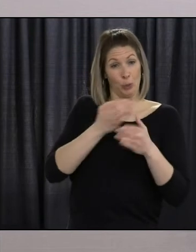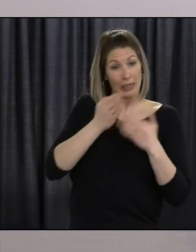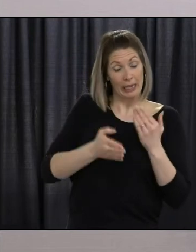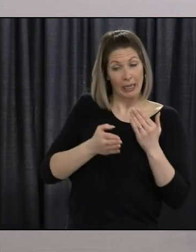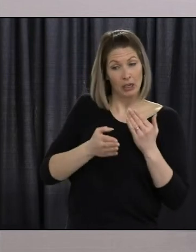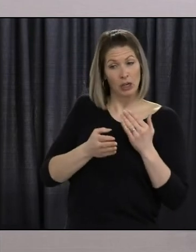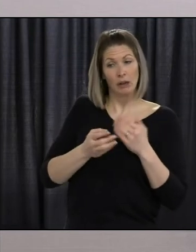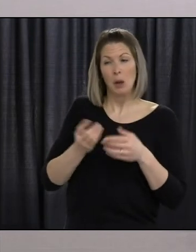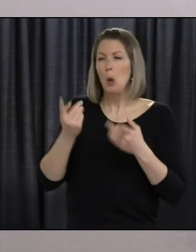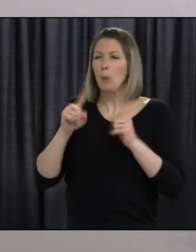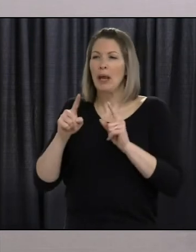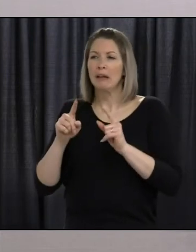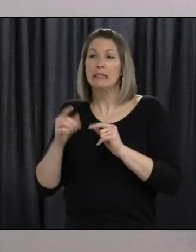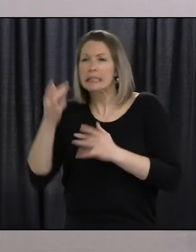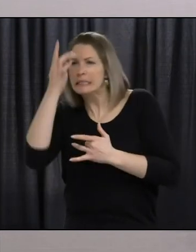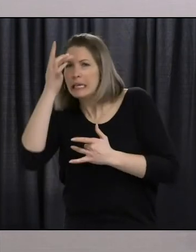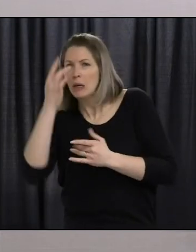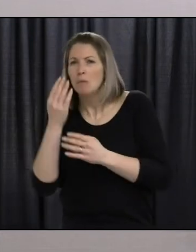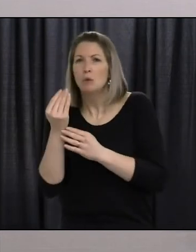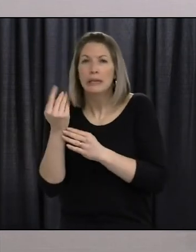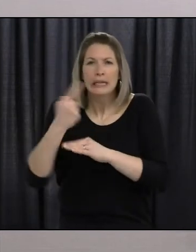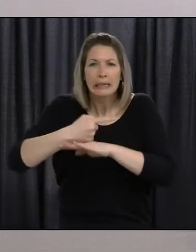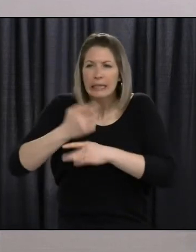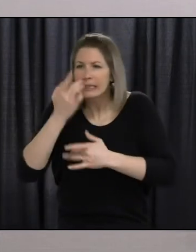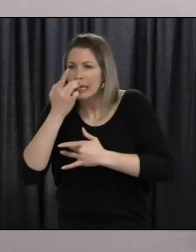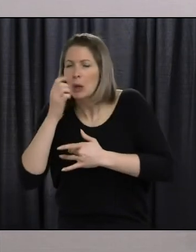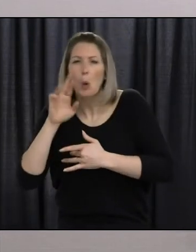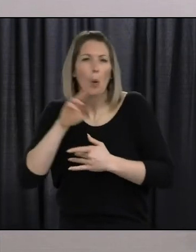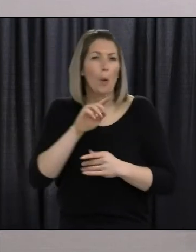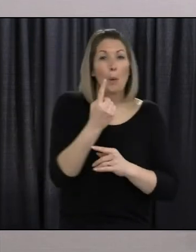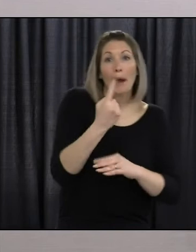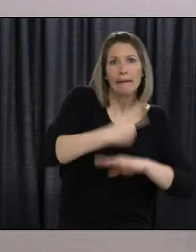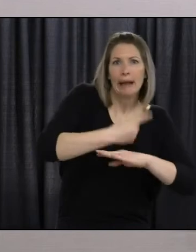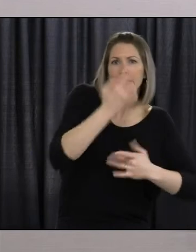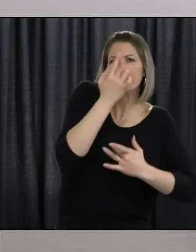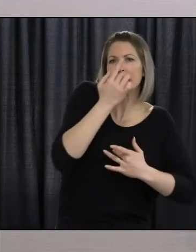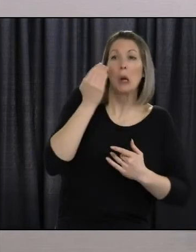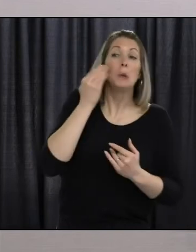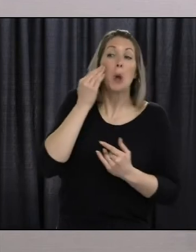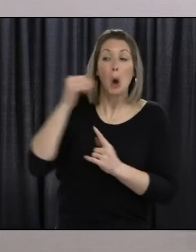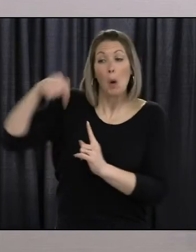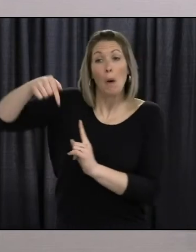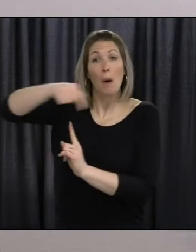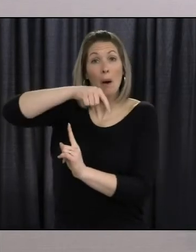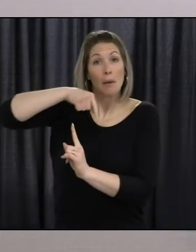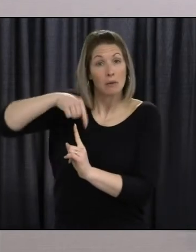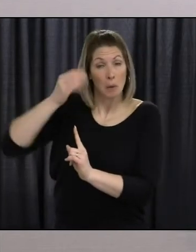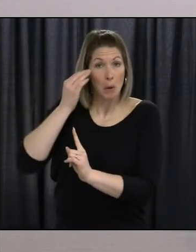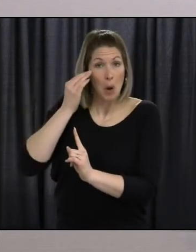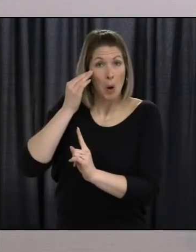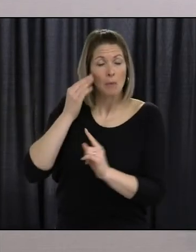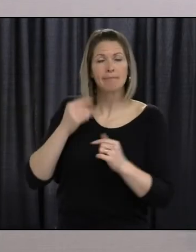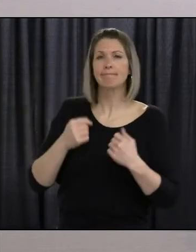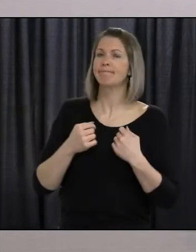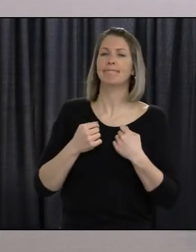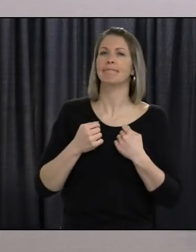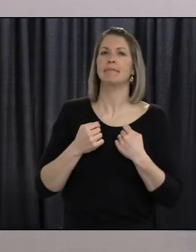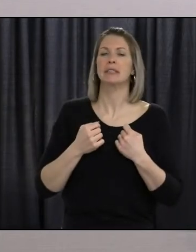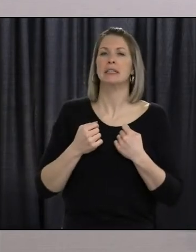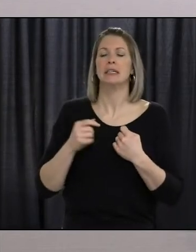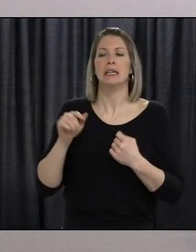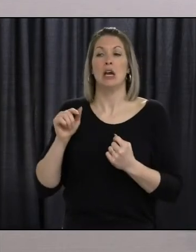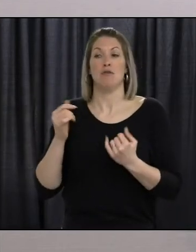The investigations are still ongoing through public health. I don't know that the information is related to